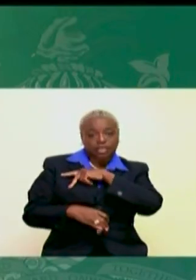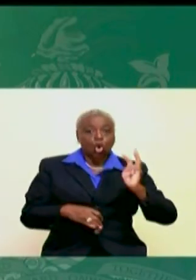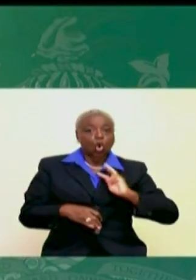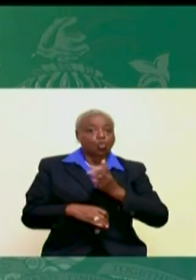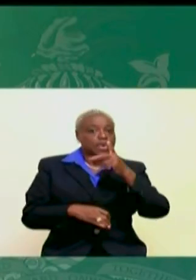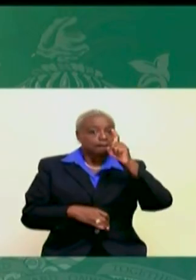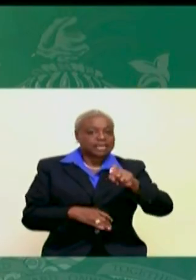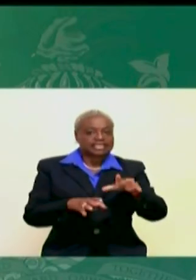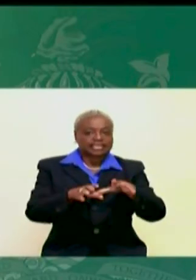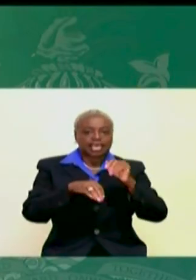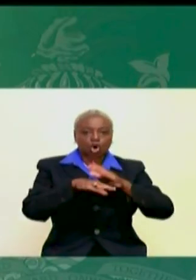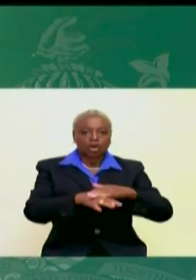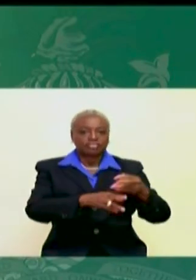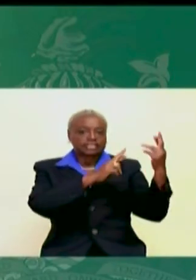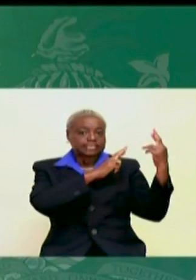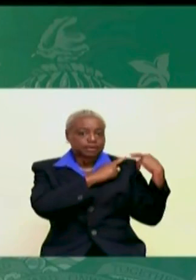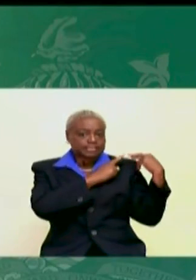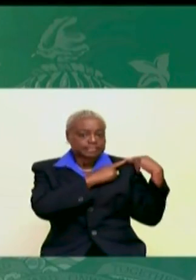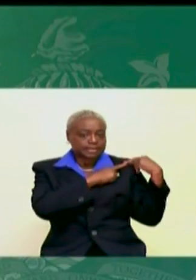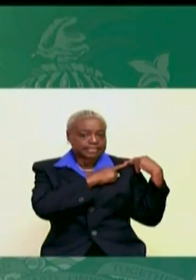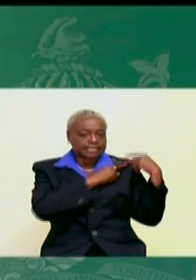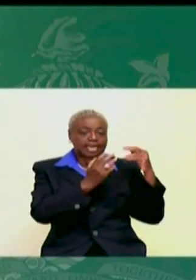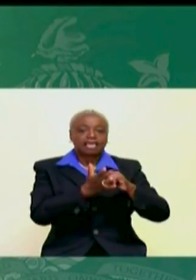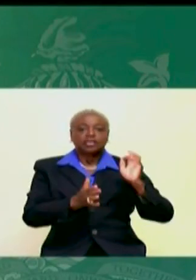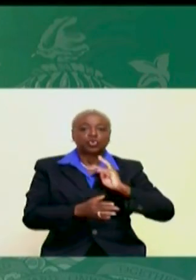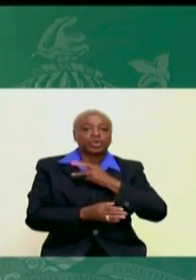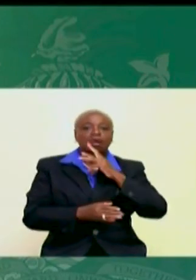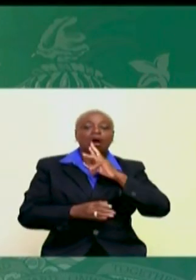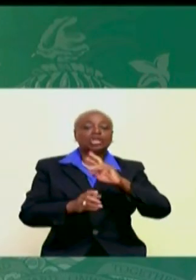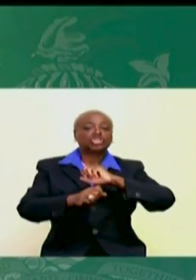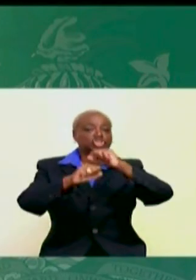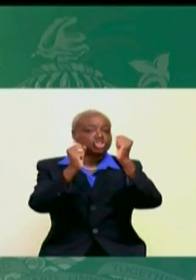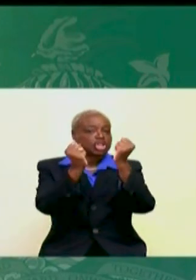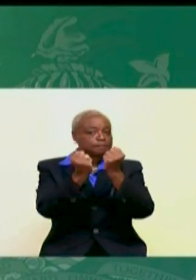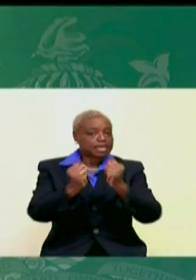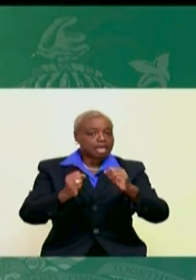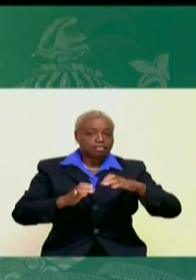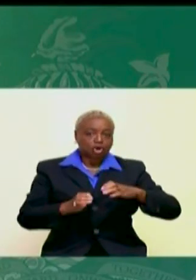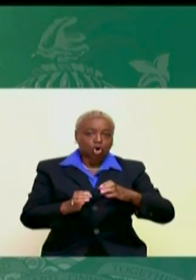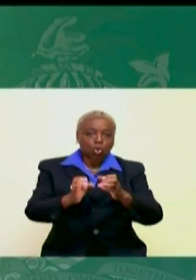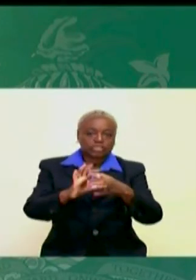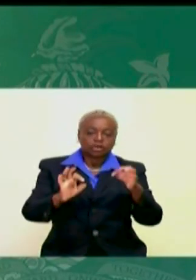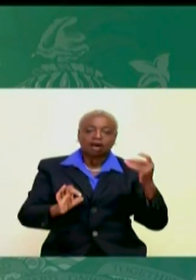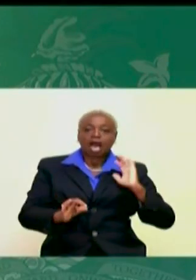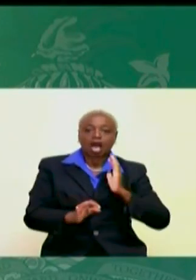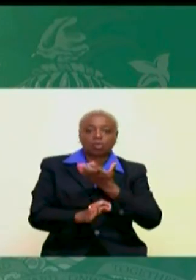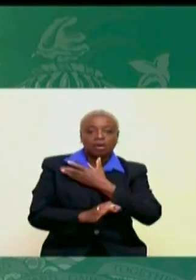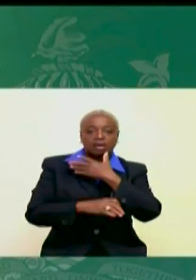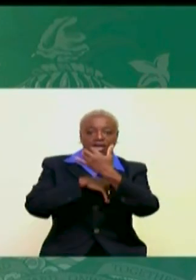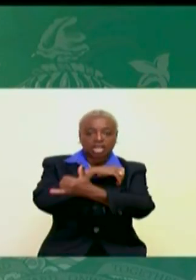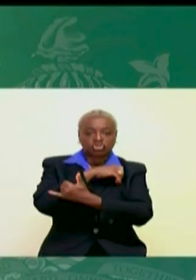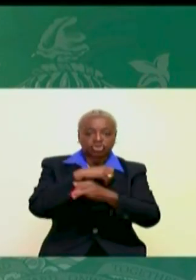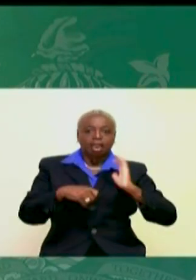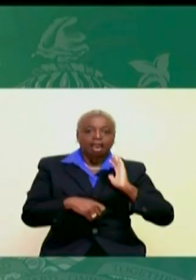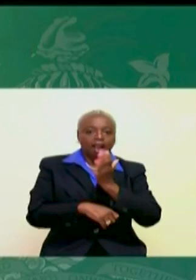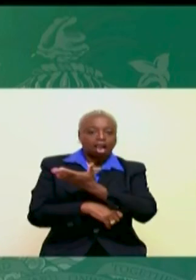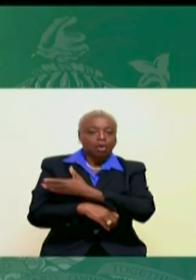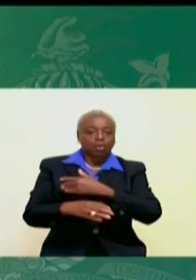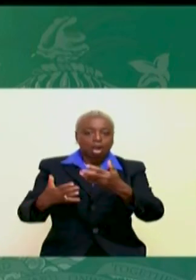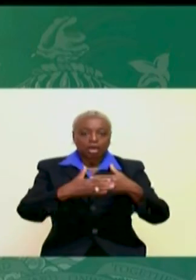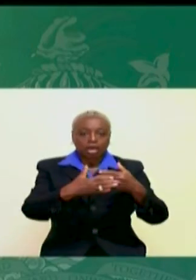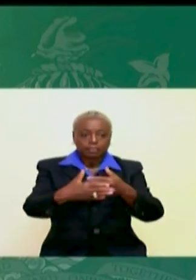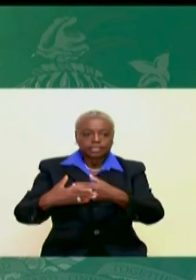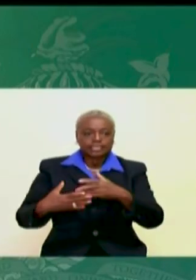must take on the responsibility that we are shaping the course of our country, our communities, and